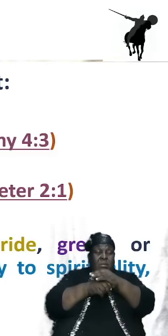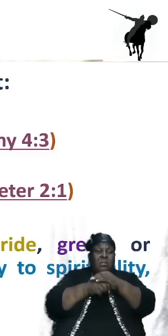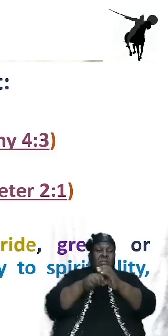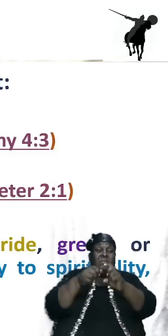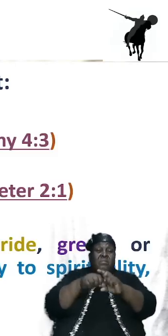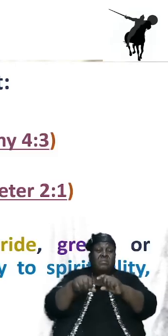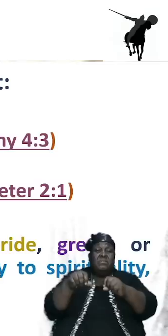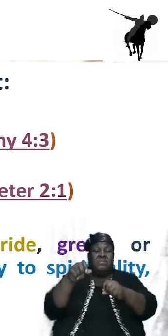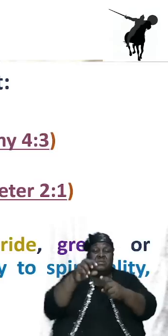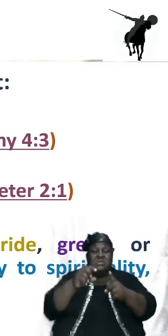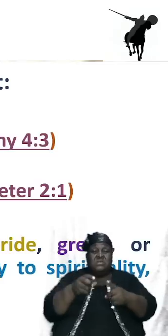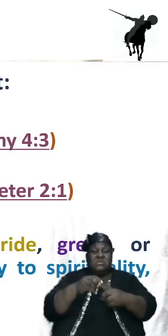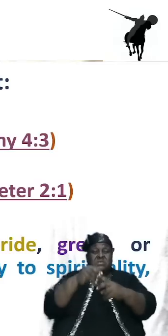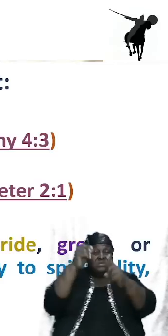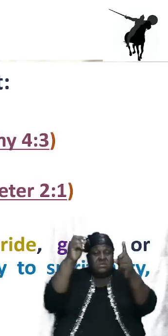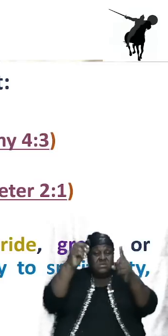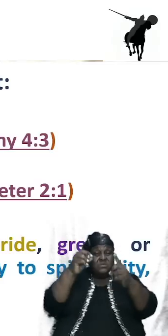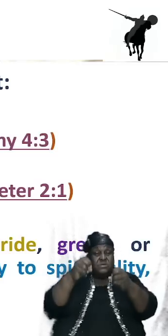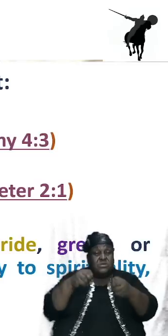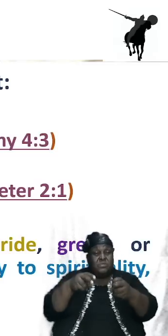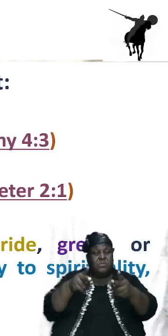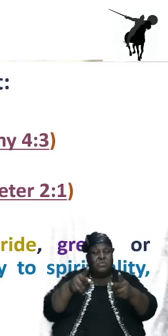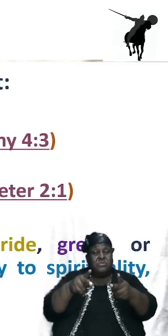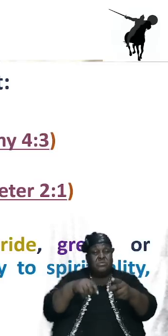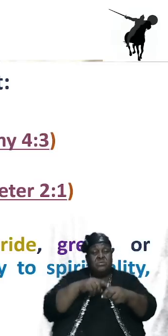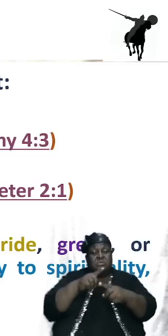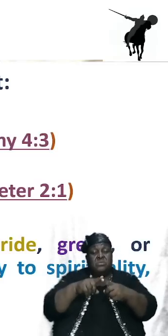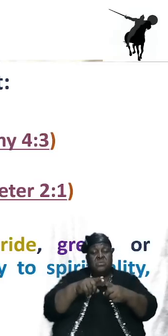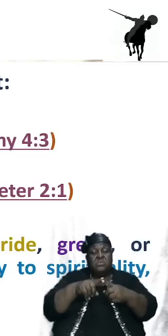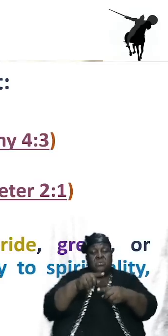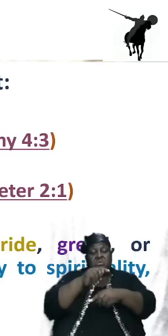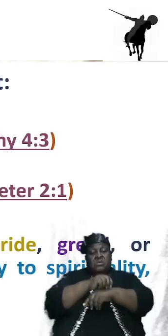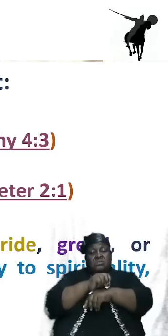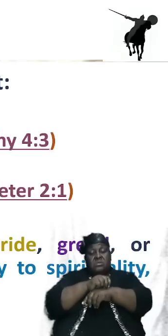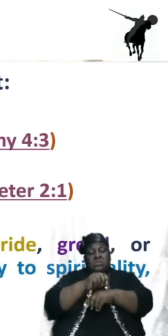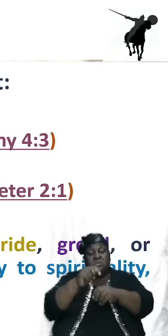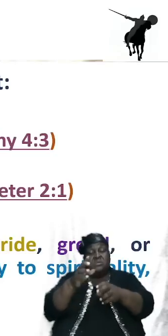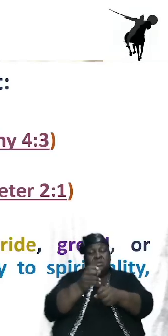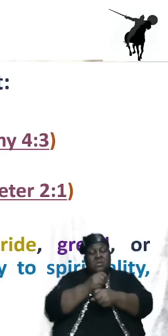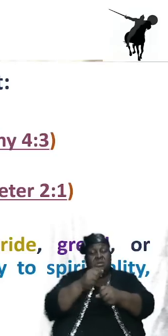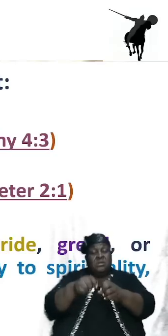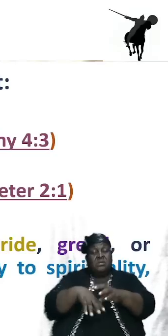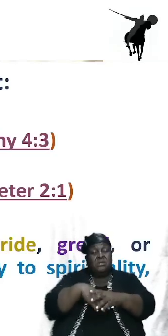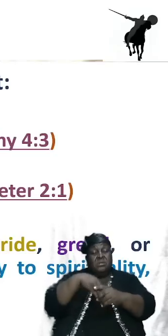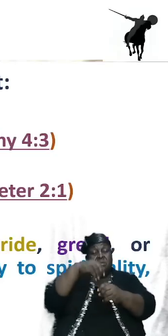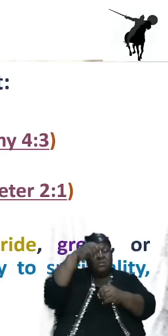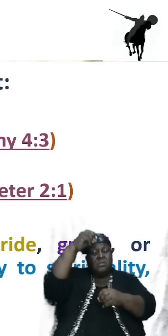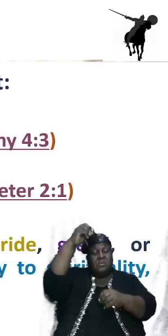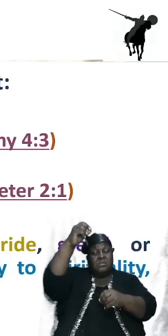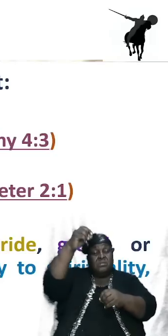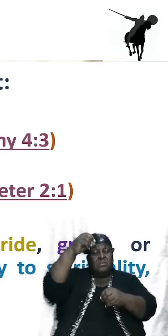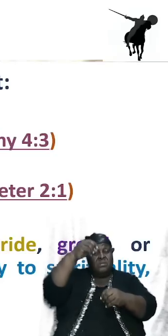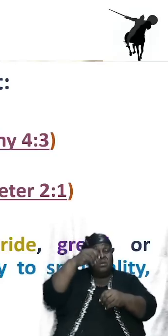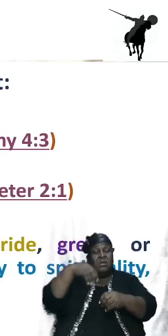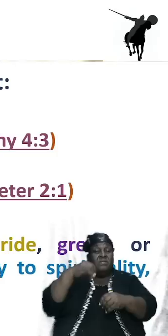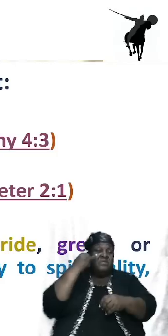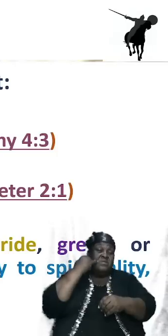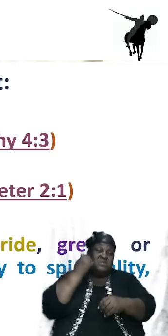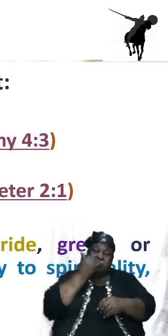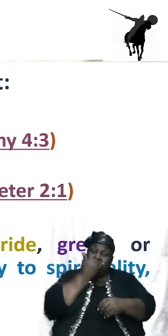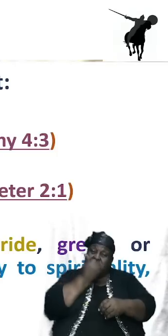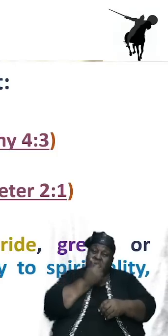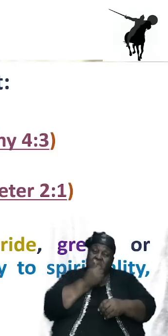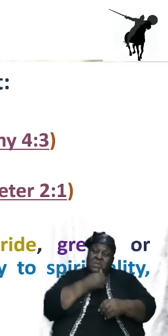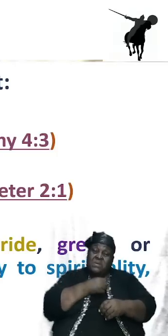specific purpose. When the tabernacle was taken out of Israel, and I remember that scripture carefully, and it